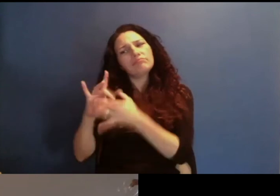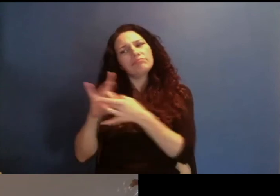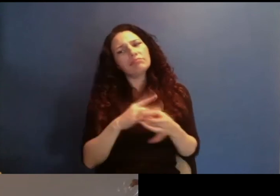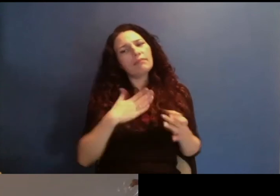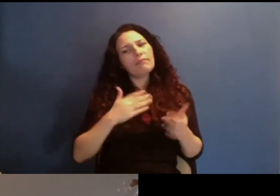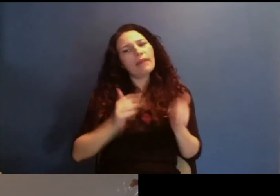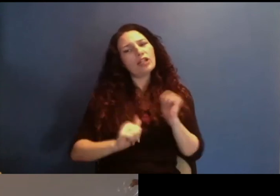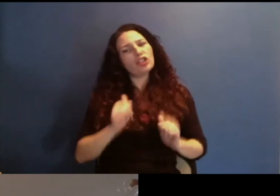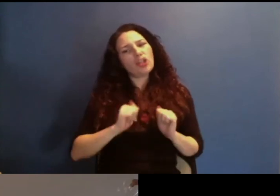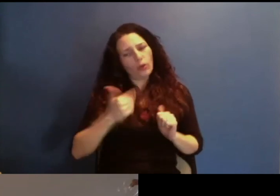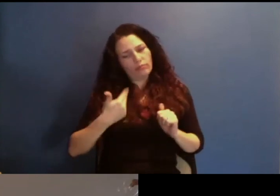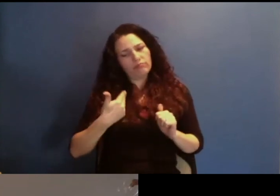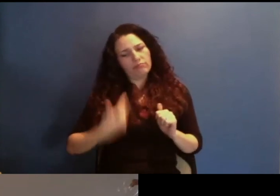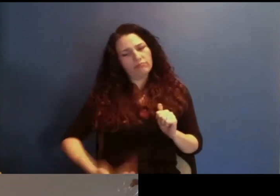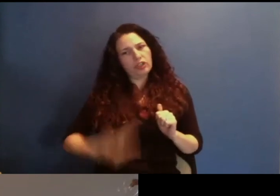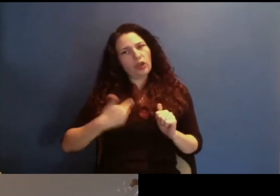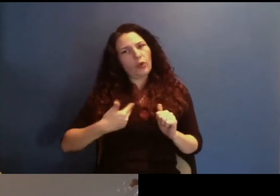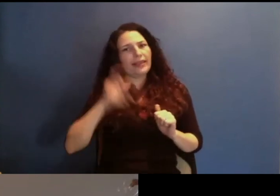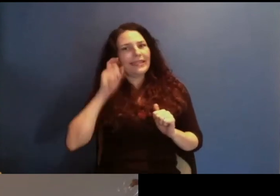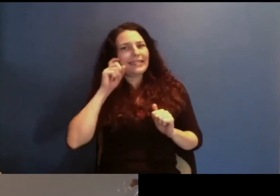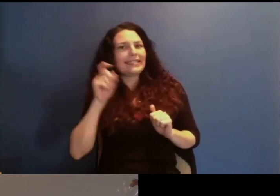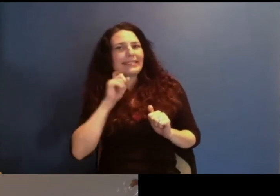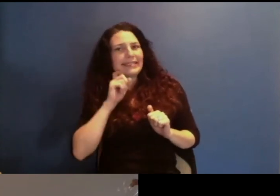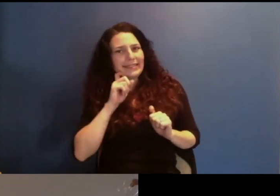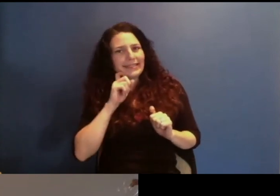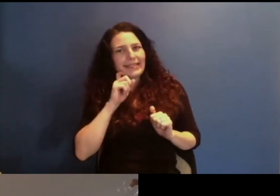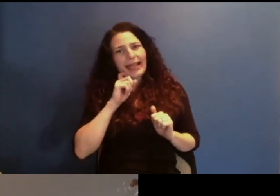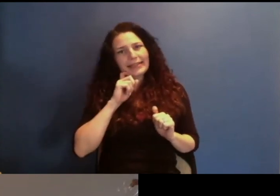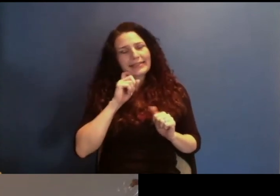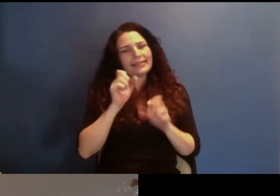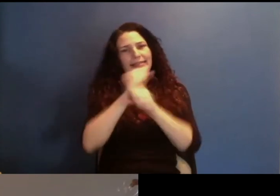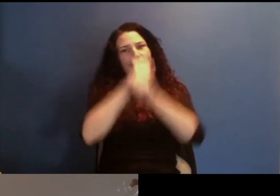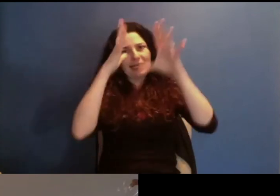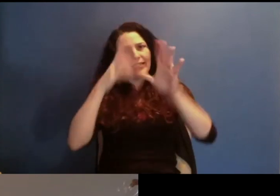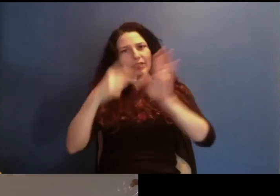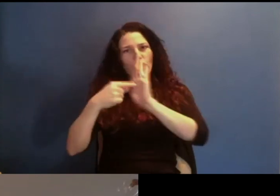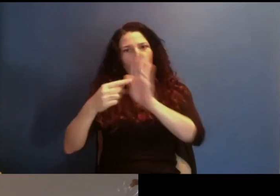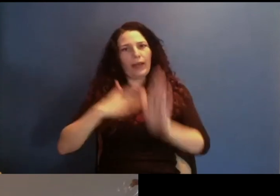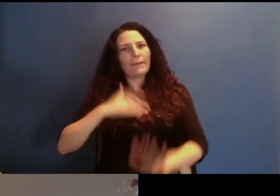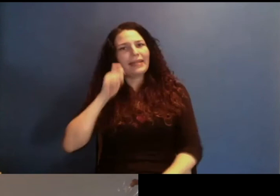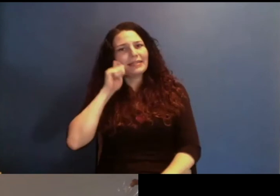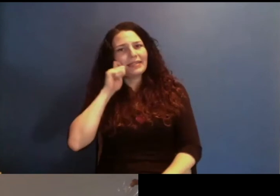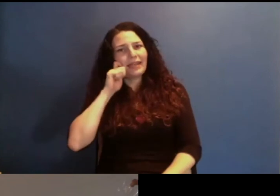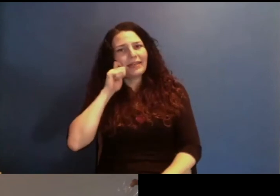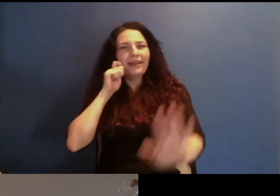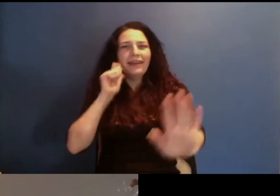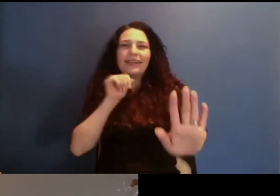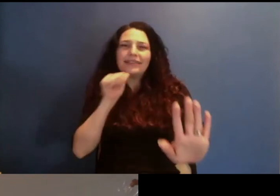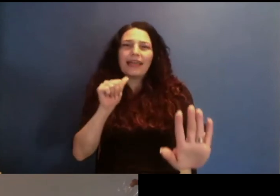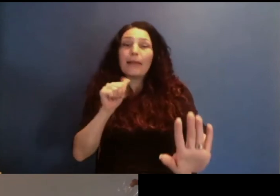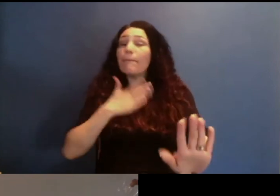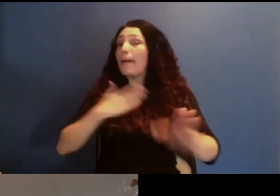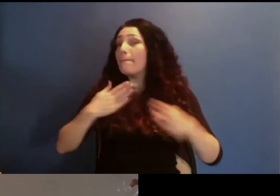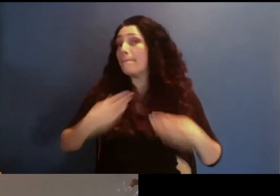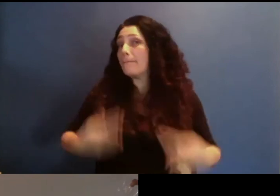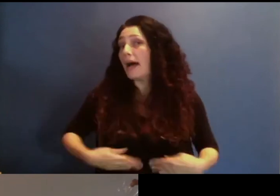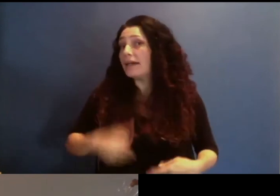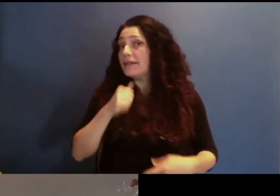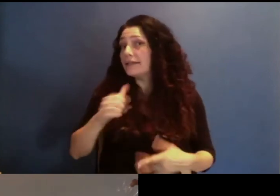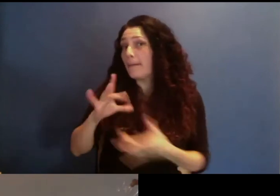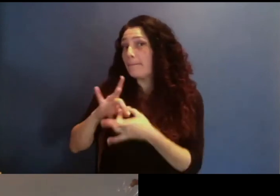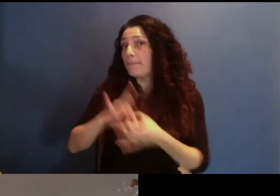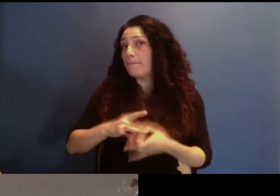bearing skin and doing the sex scenes and stuff, I feel like my body doesn't belong to me anymore. It's serving a much bigger purpose, which